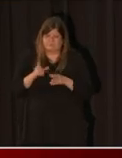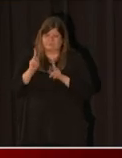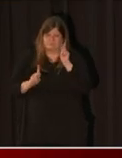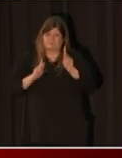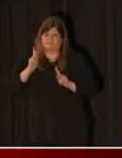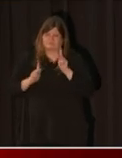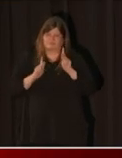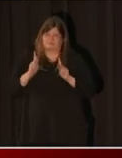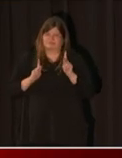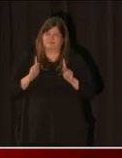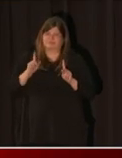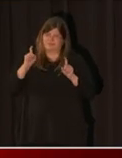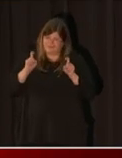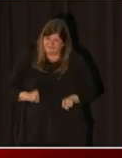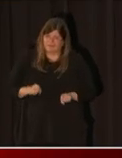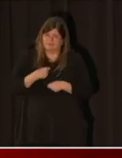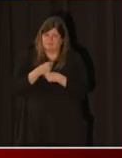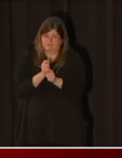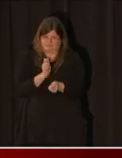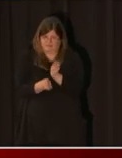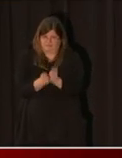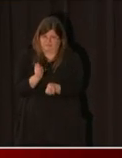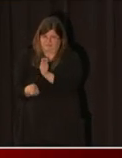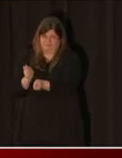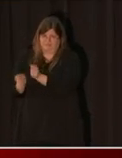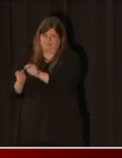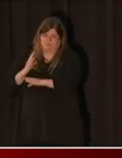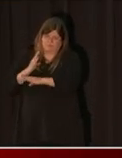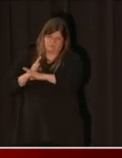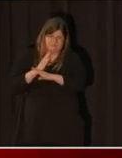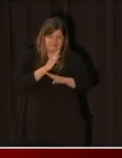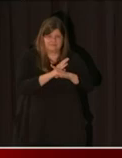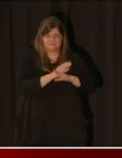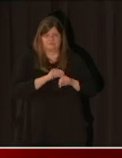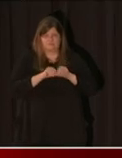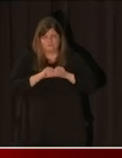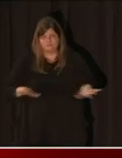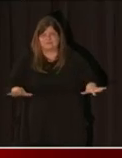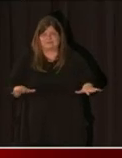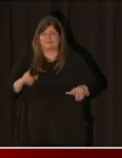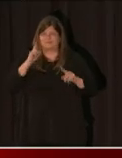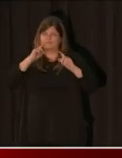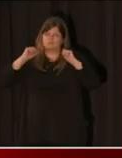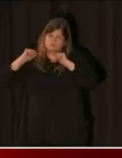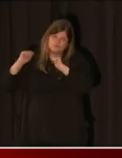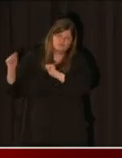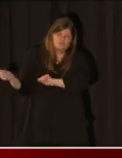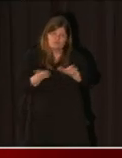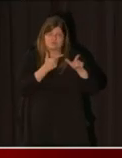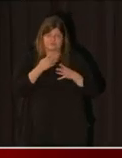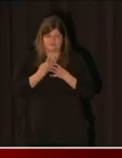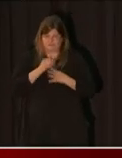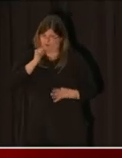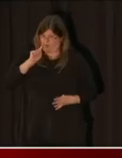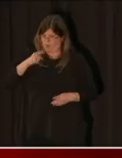corrections facilities all across the United States. So if there are ways, if